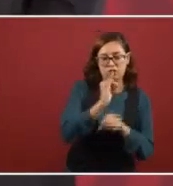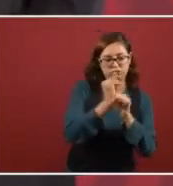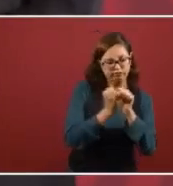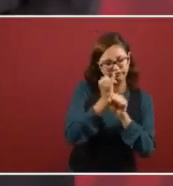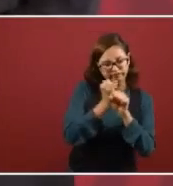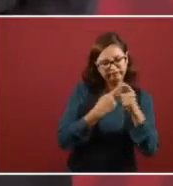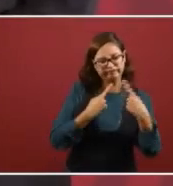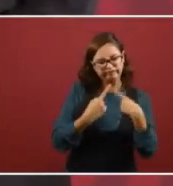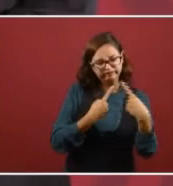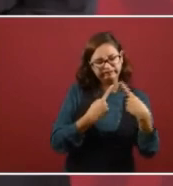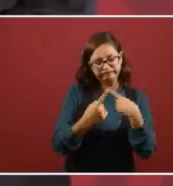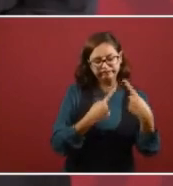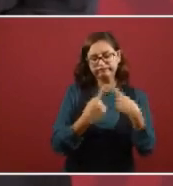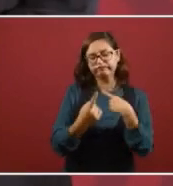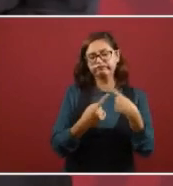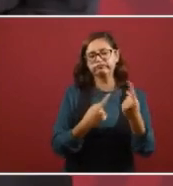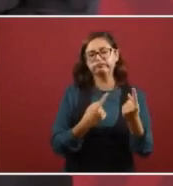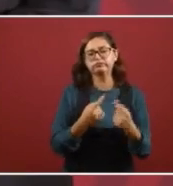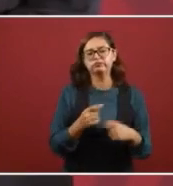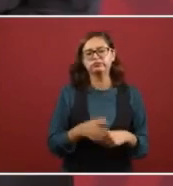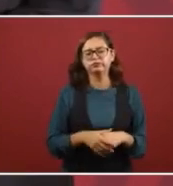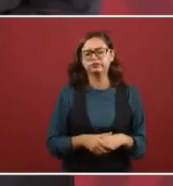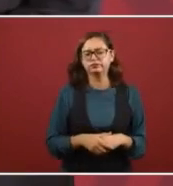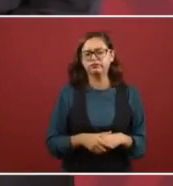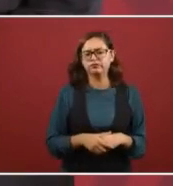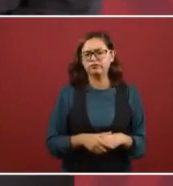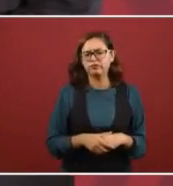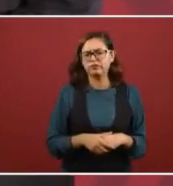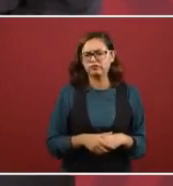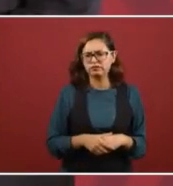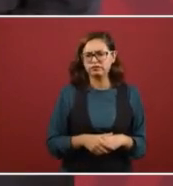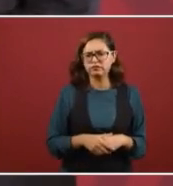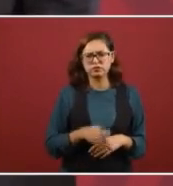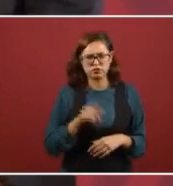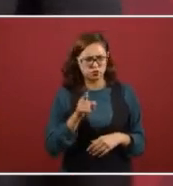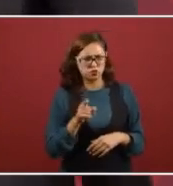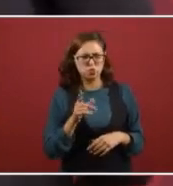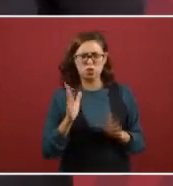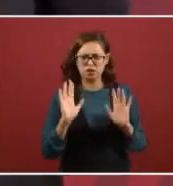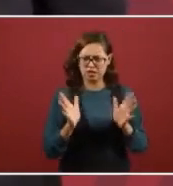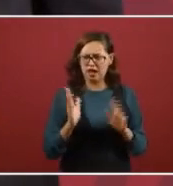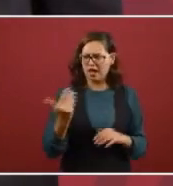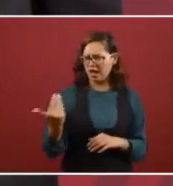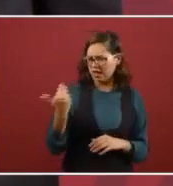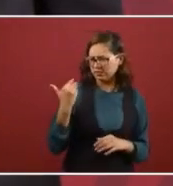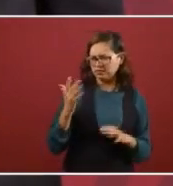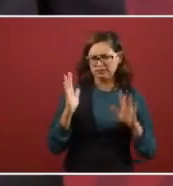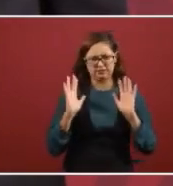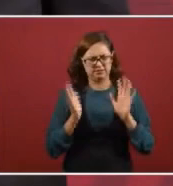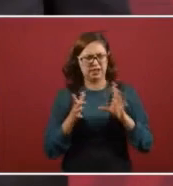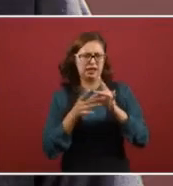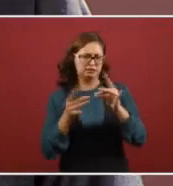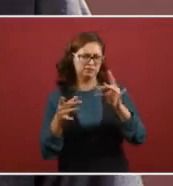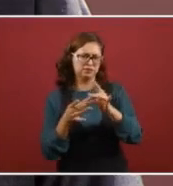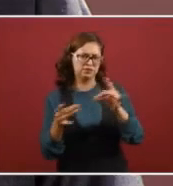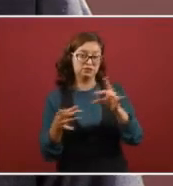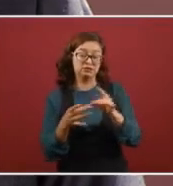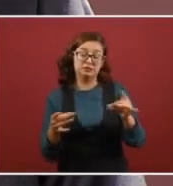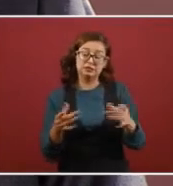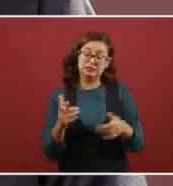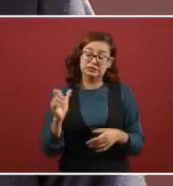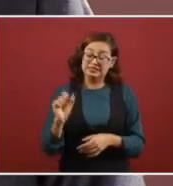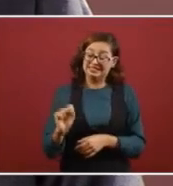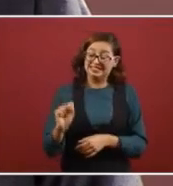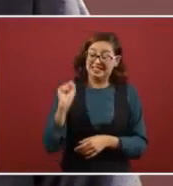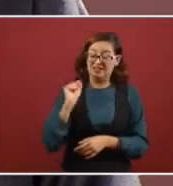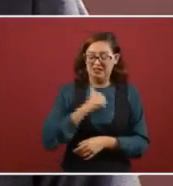tratando, that Marcelo is treating or incluso dealing with, aquí lo dijiste, ¿no? and La he vez even pasada, said it here antes de last estos time, lamentables hechos, that